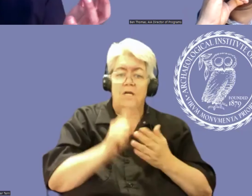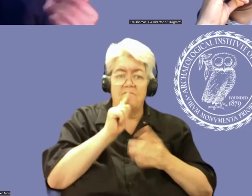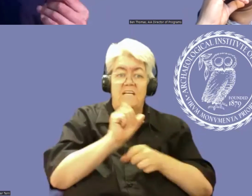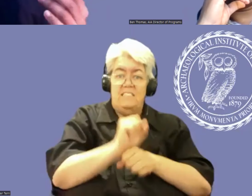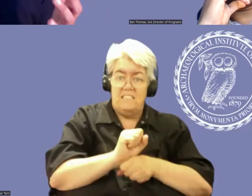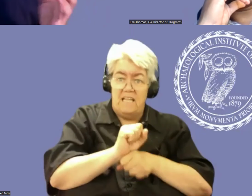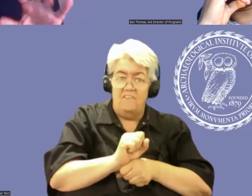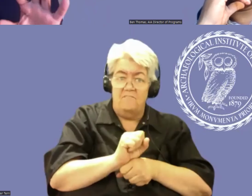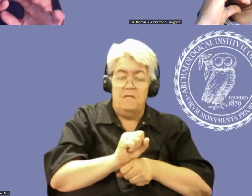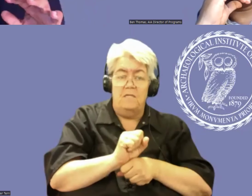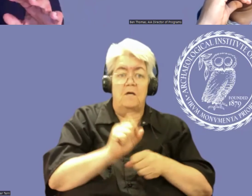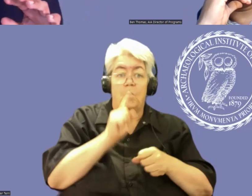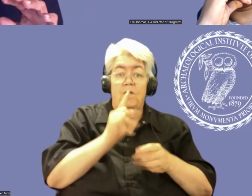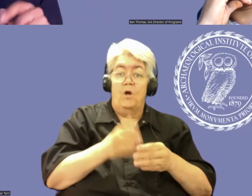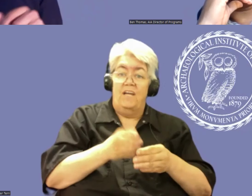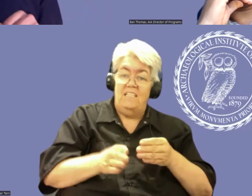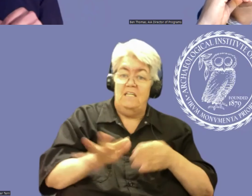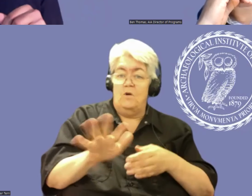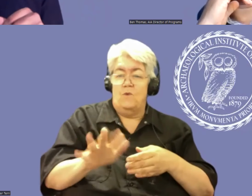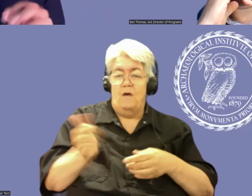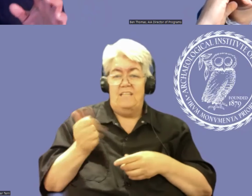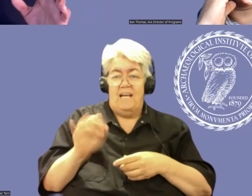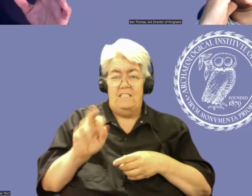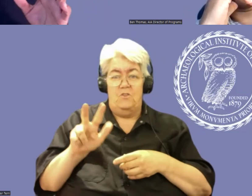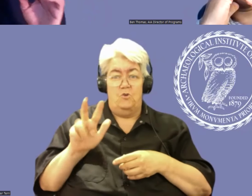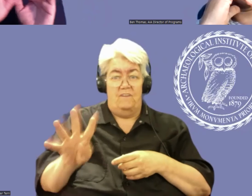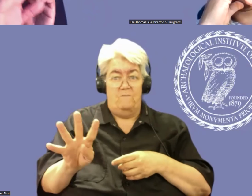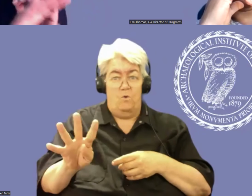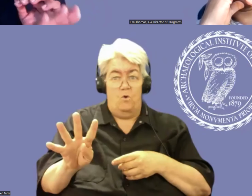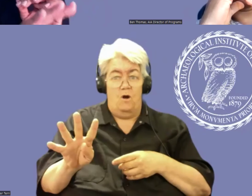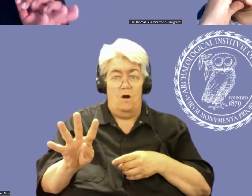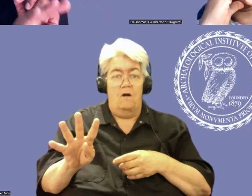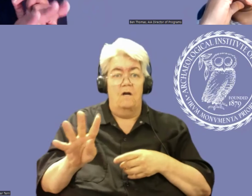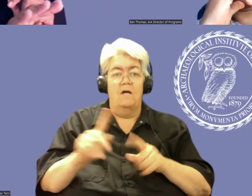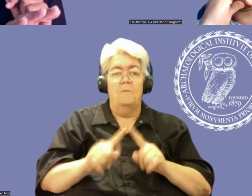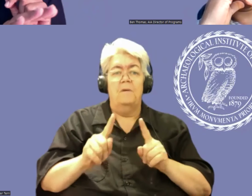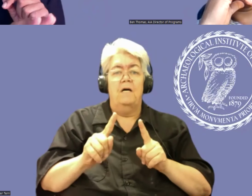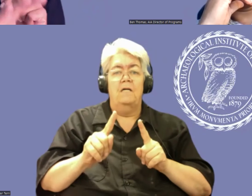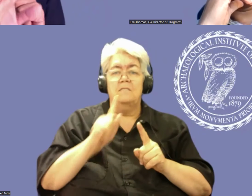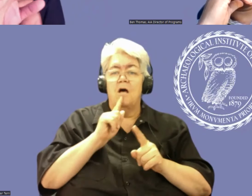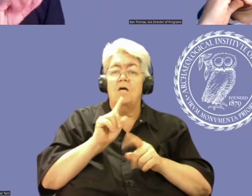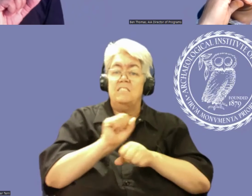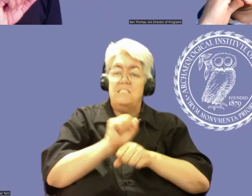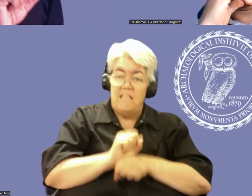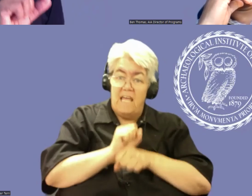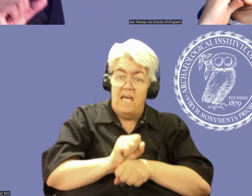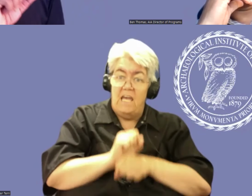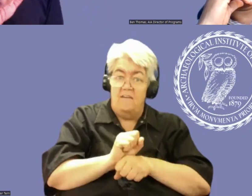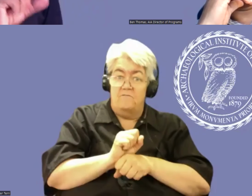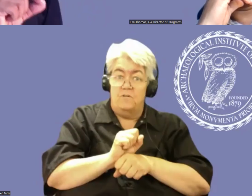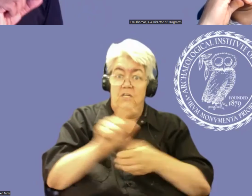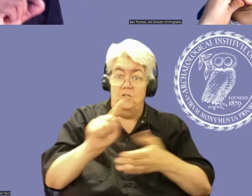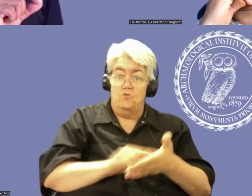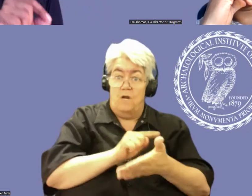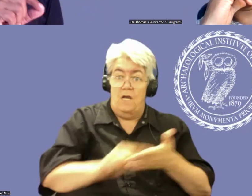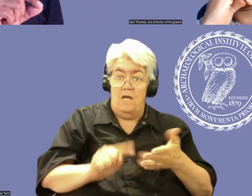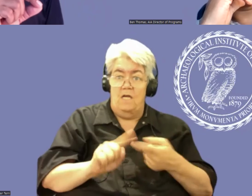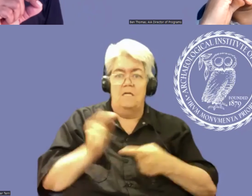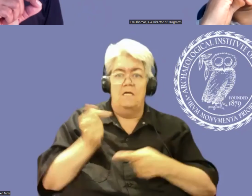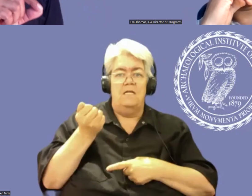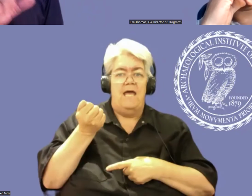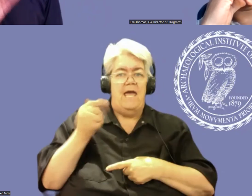is, you know, we're ending around 1934. Um, but the abolition of the trade and slavery has already taken place in 1980, sorry,